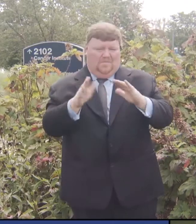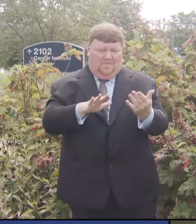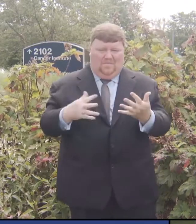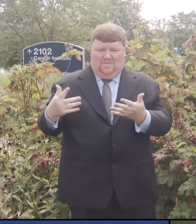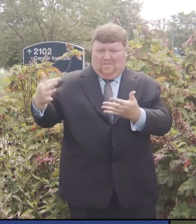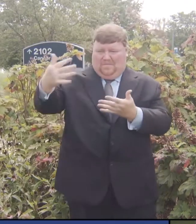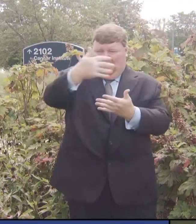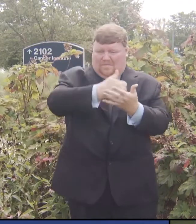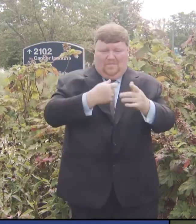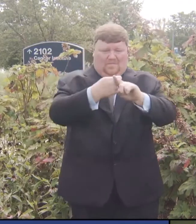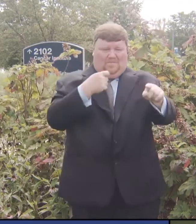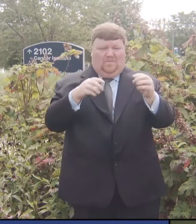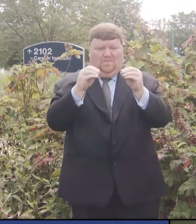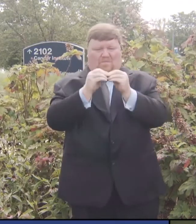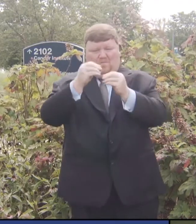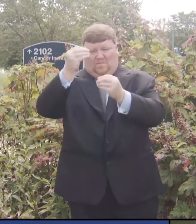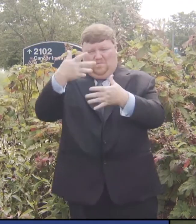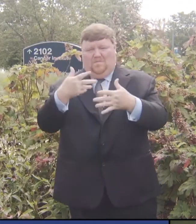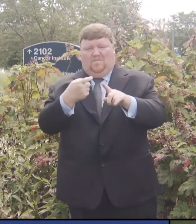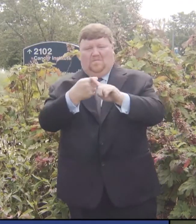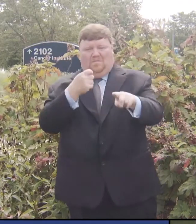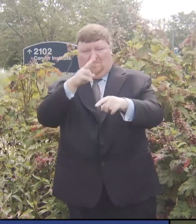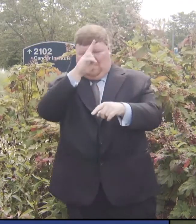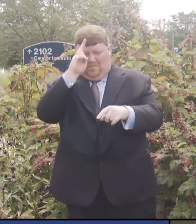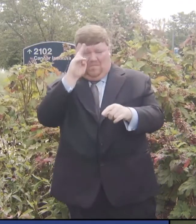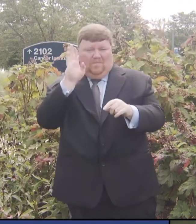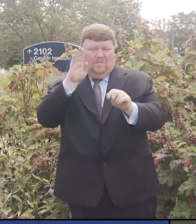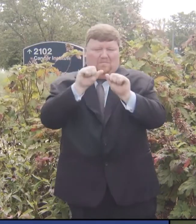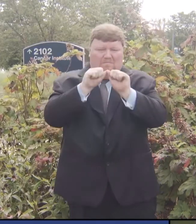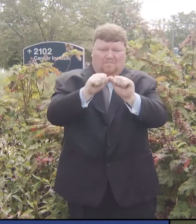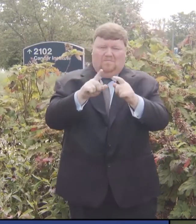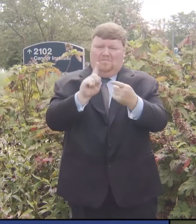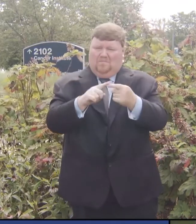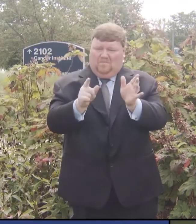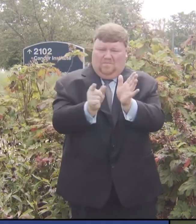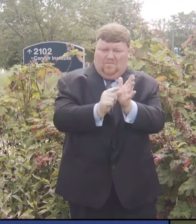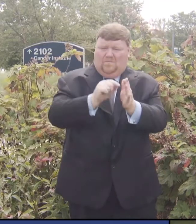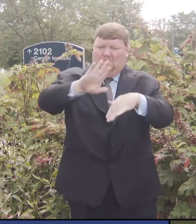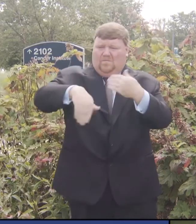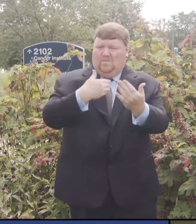in from our hospitals. And we will continue pushing